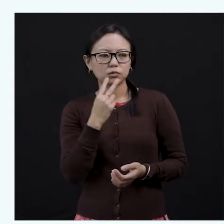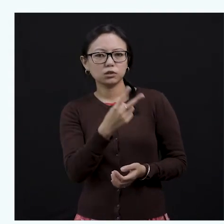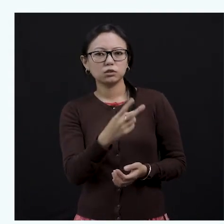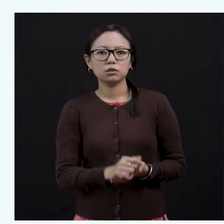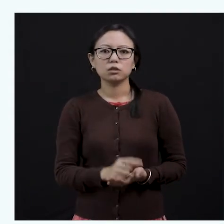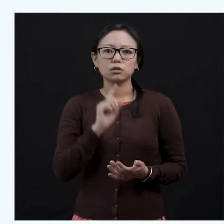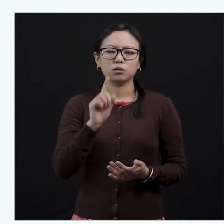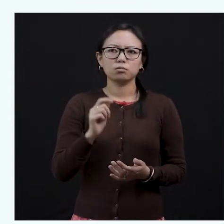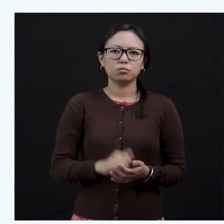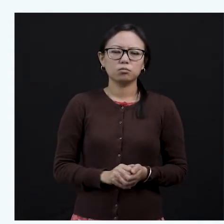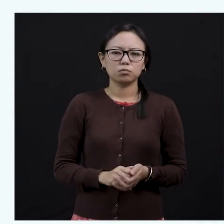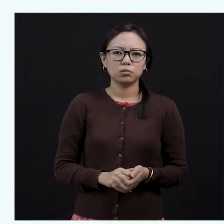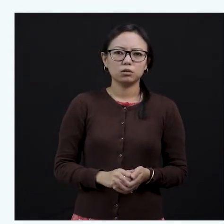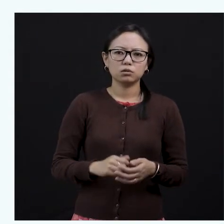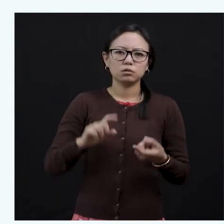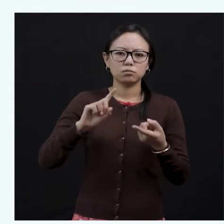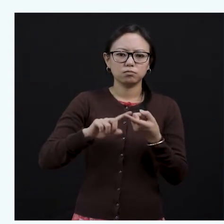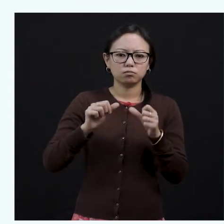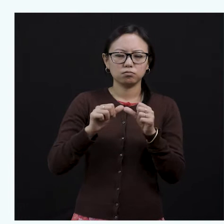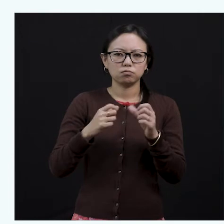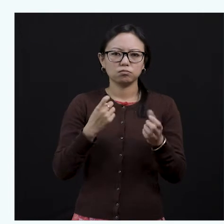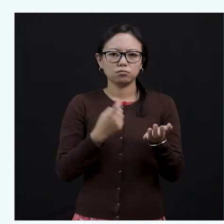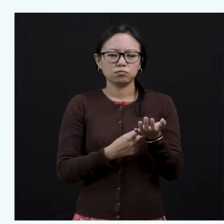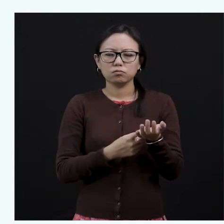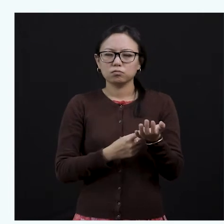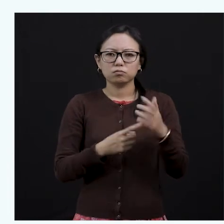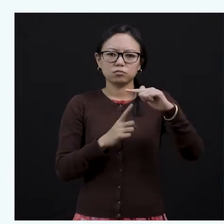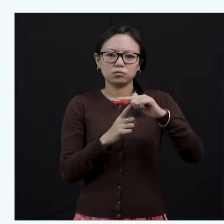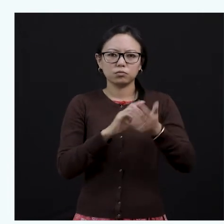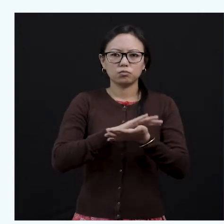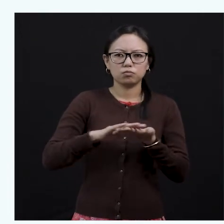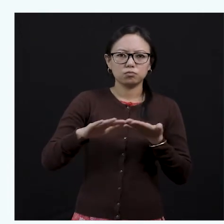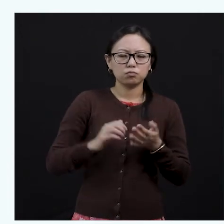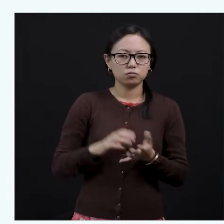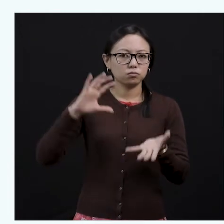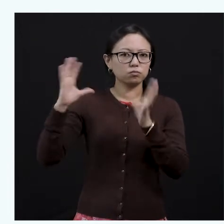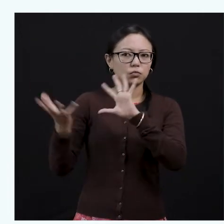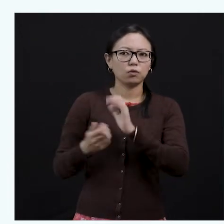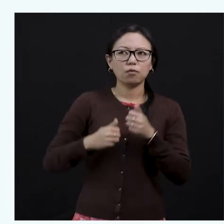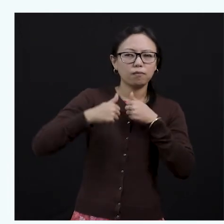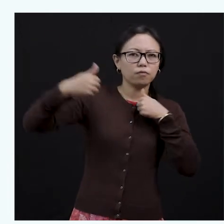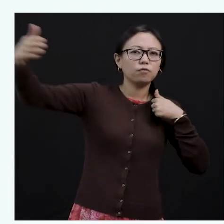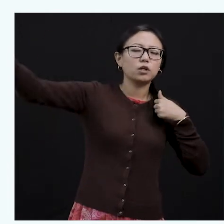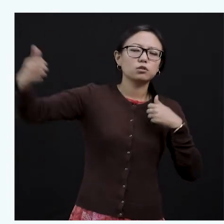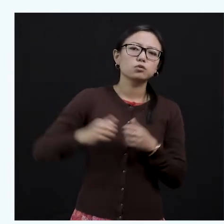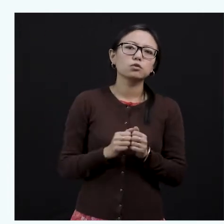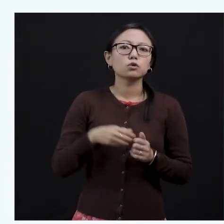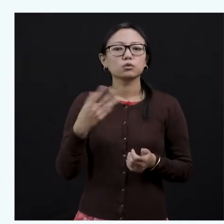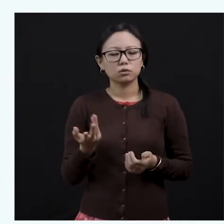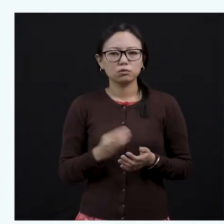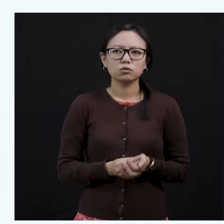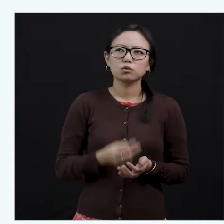far away from the earth, and when we look at the stars from the telescopes are used to see